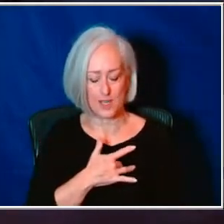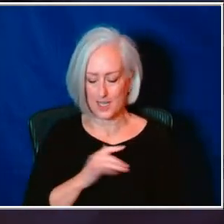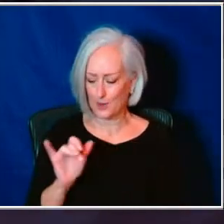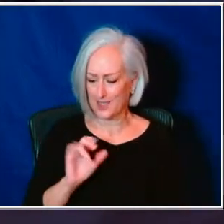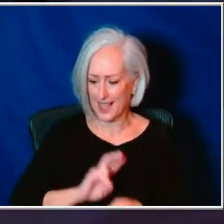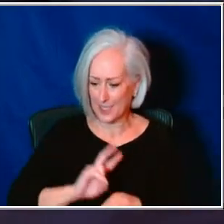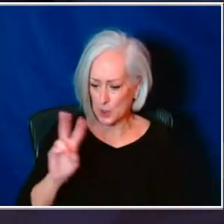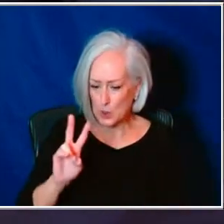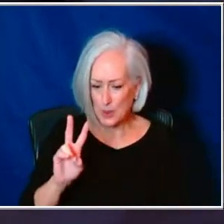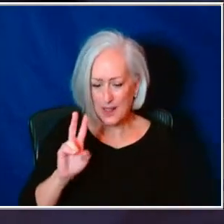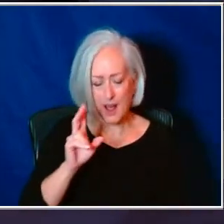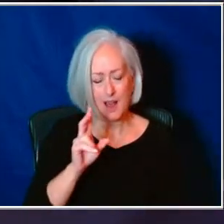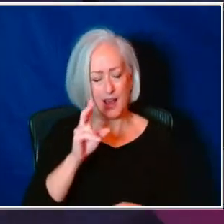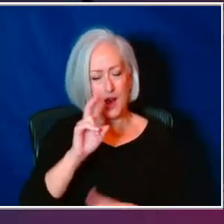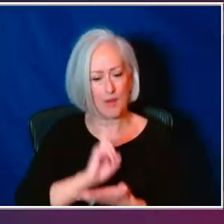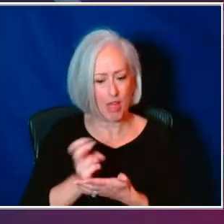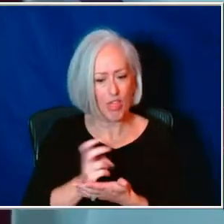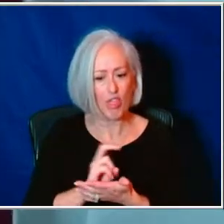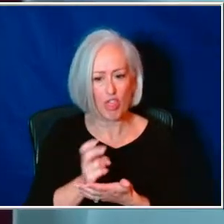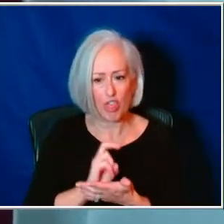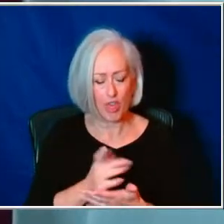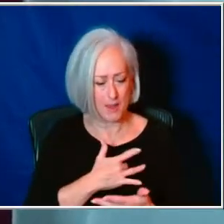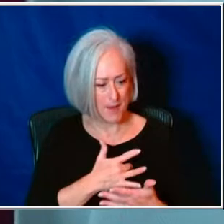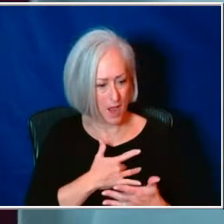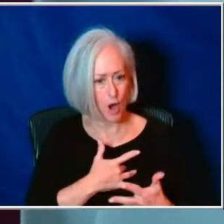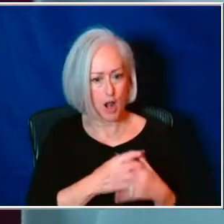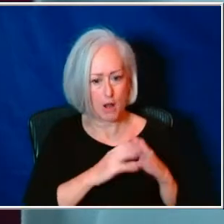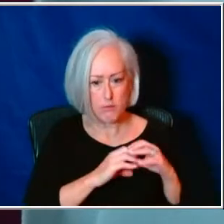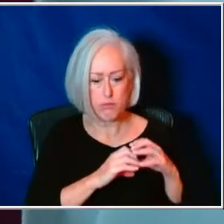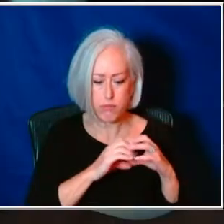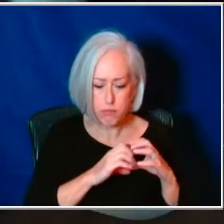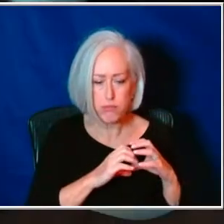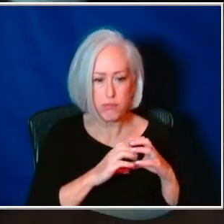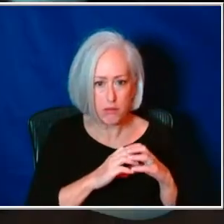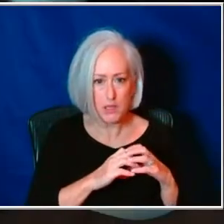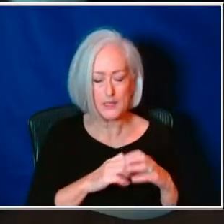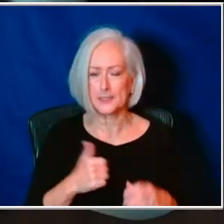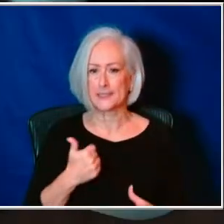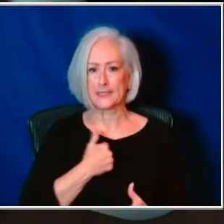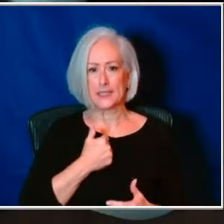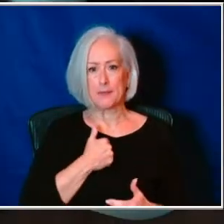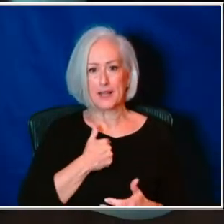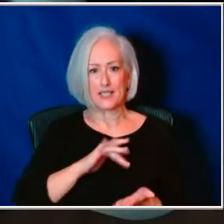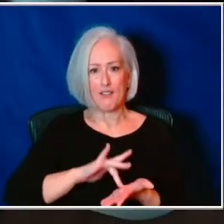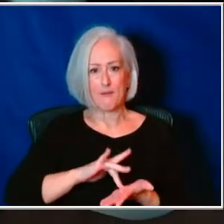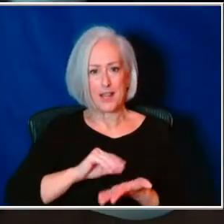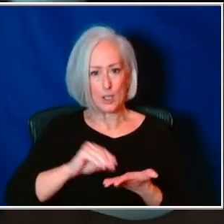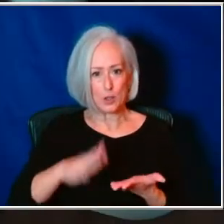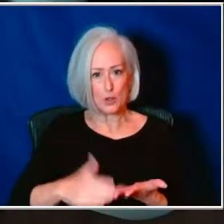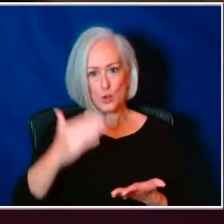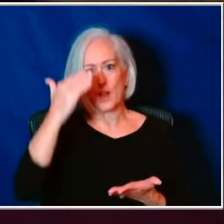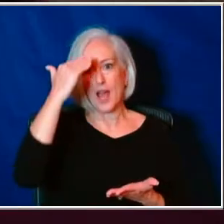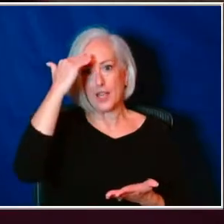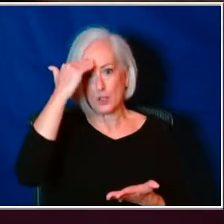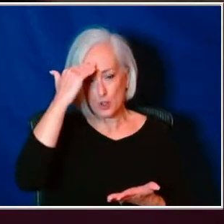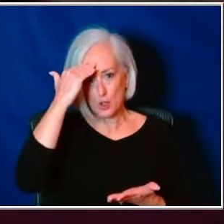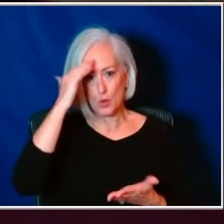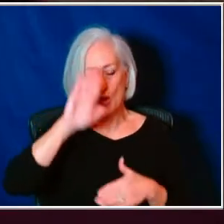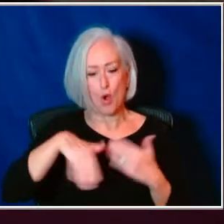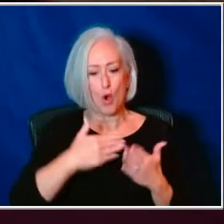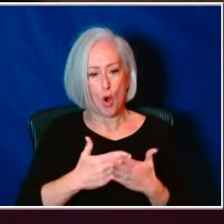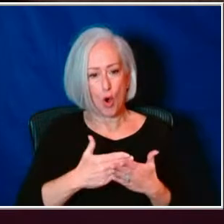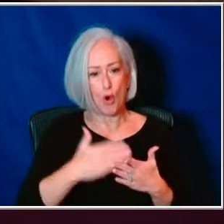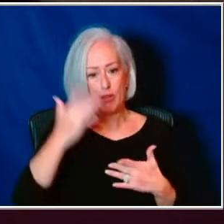sleep. My heart rate was just out of control. As a med student, she knew all the signs and symptoms of this autoimmune disease, and she still wrote it off